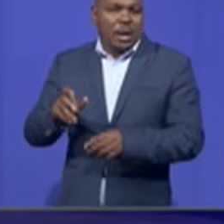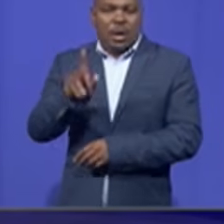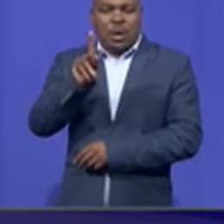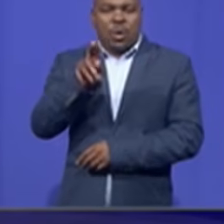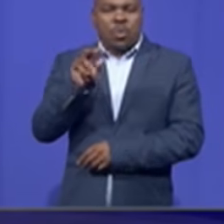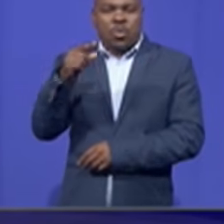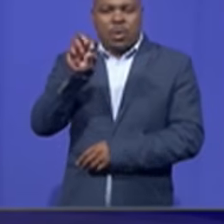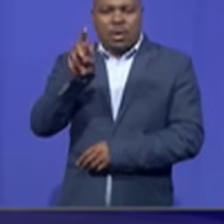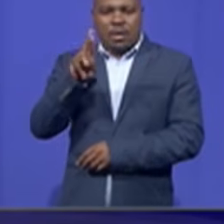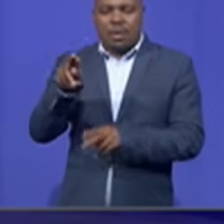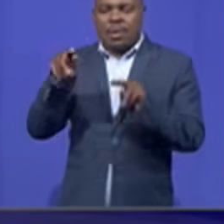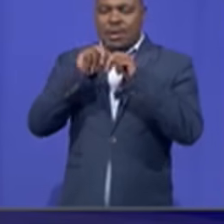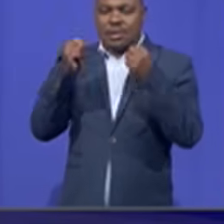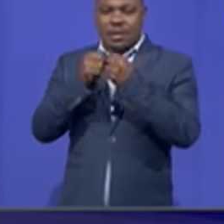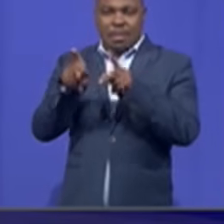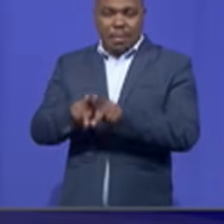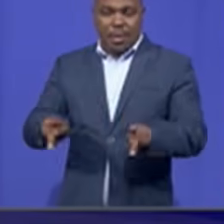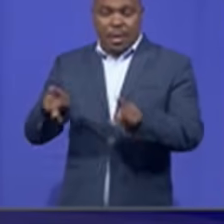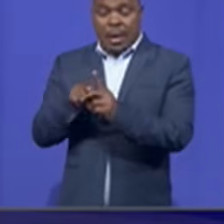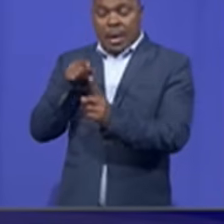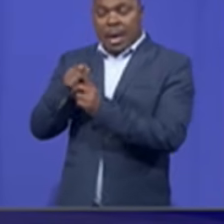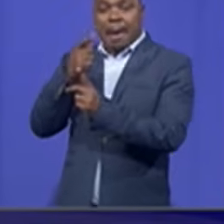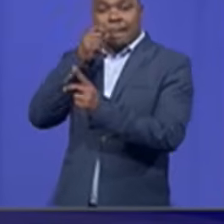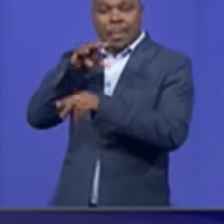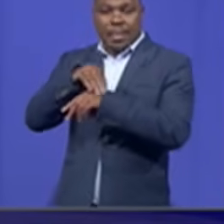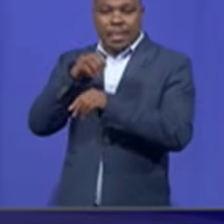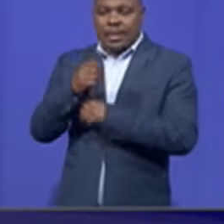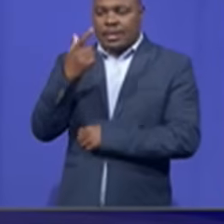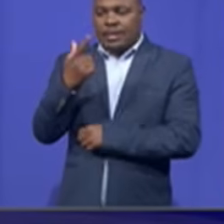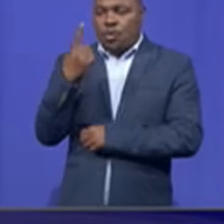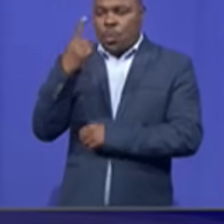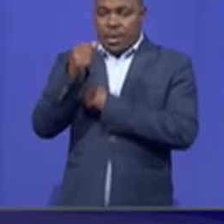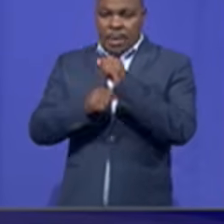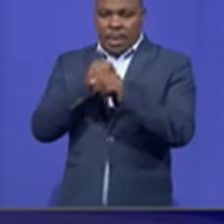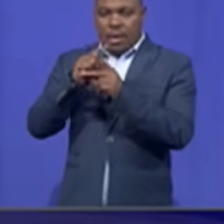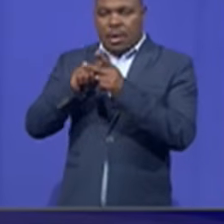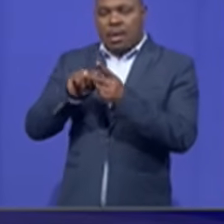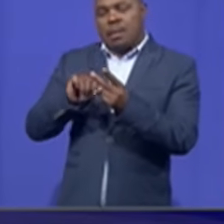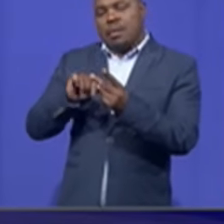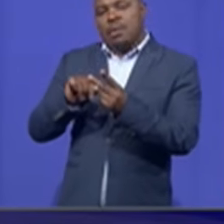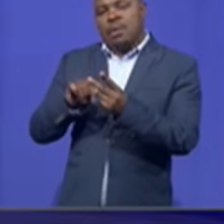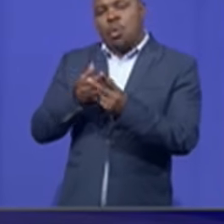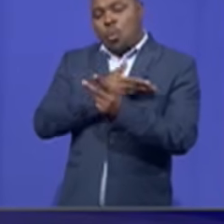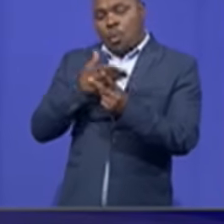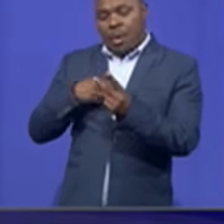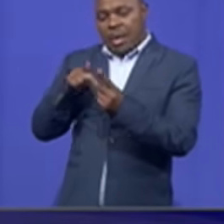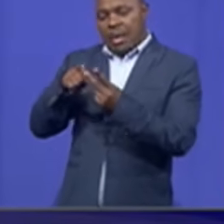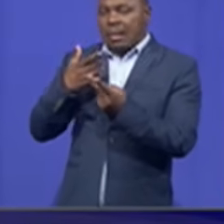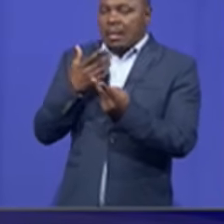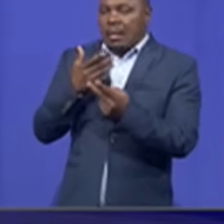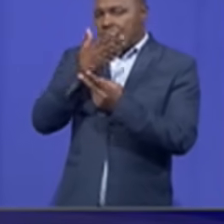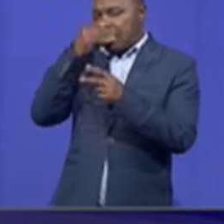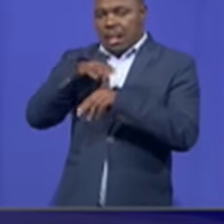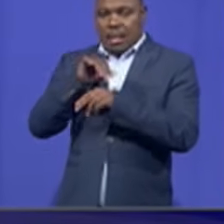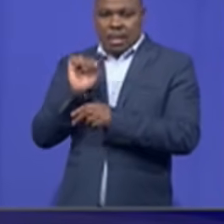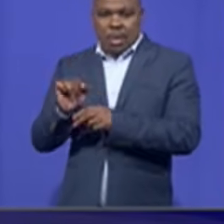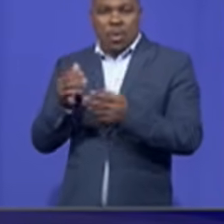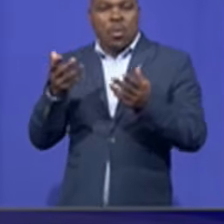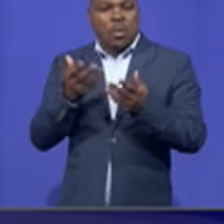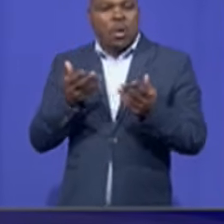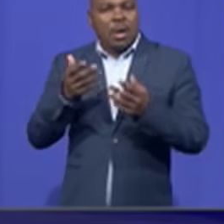National Park. Batswasetlhabelo ke monna wa dingwaga di le 71 le mosadi yo boitshupo jwa gagwe bo ise bo itsiweng kwa